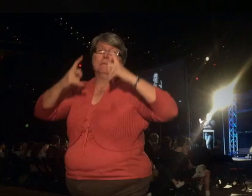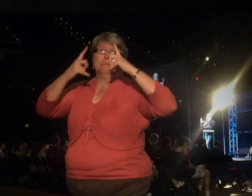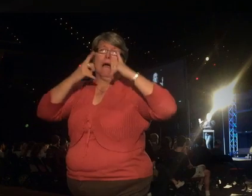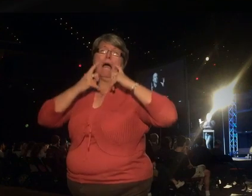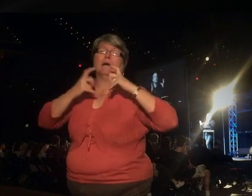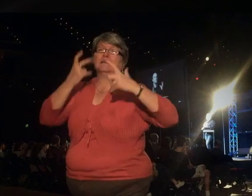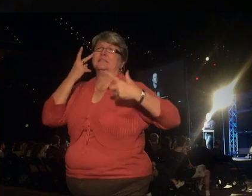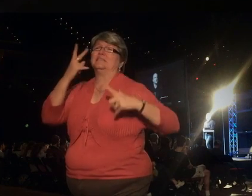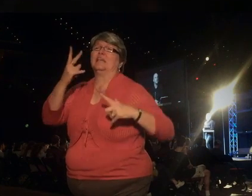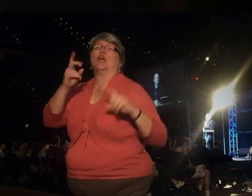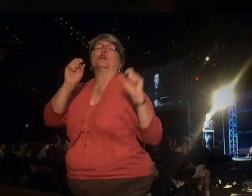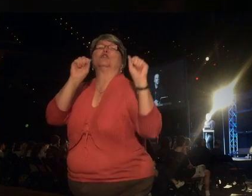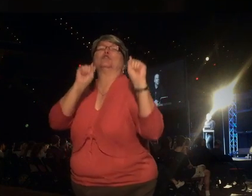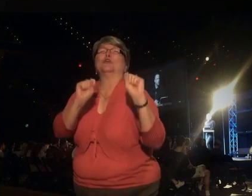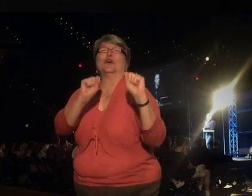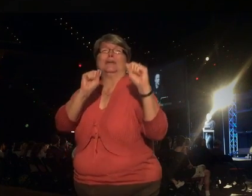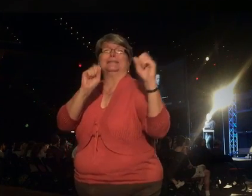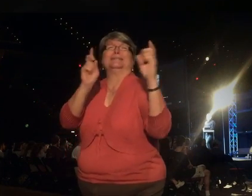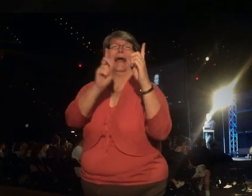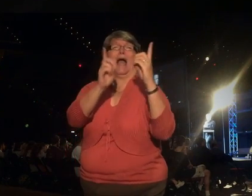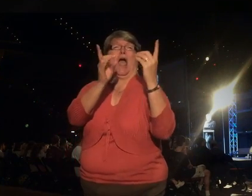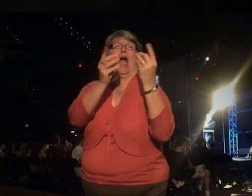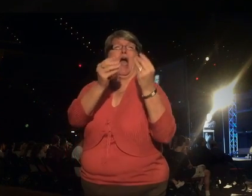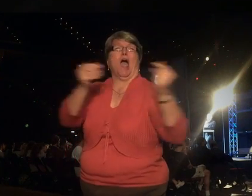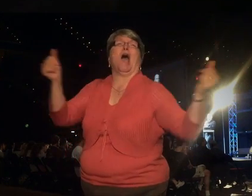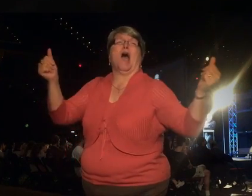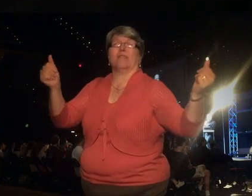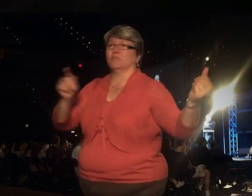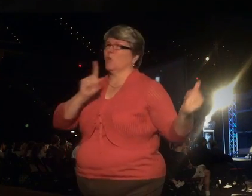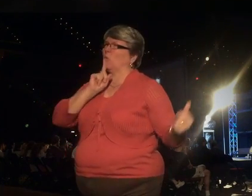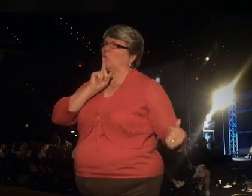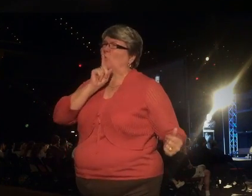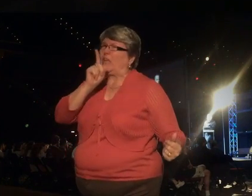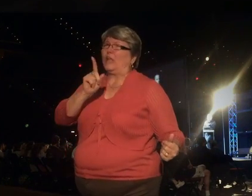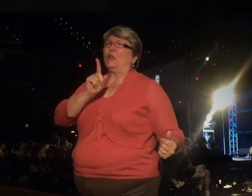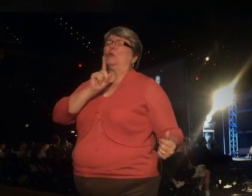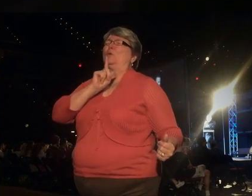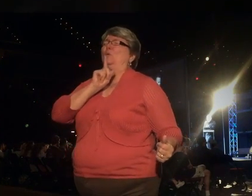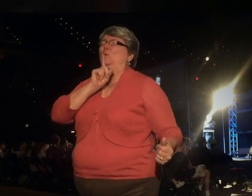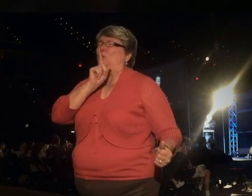of seeing something that still could be gone. There's a real